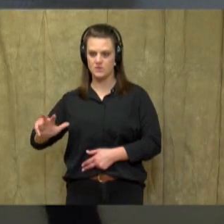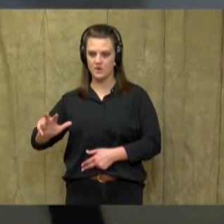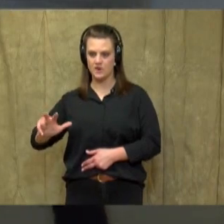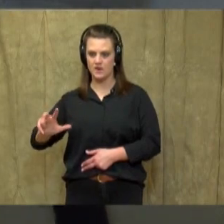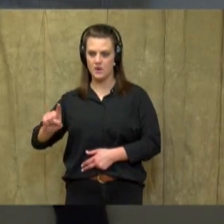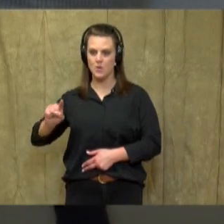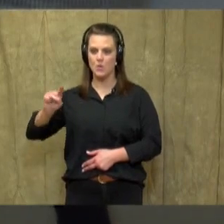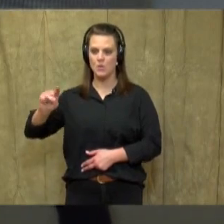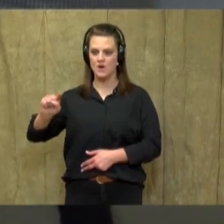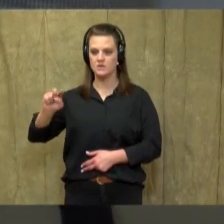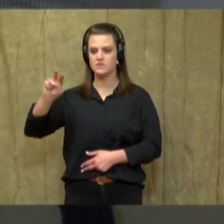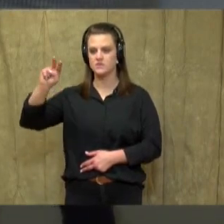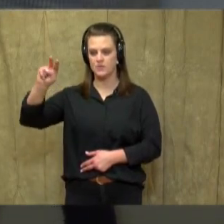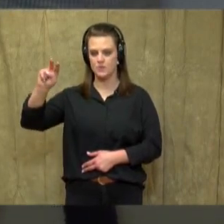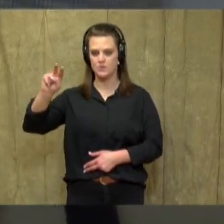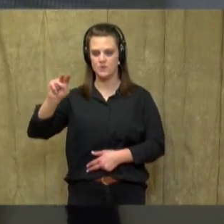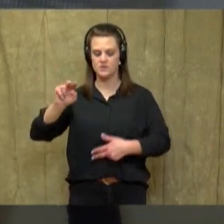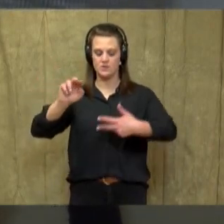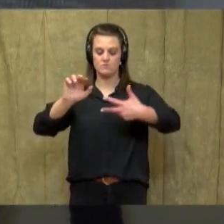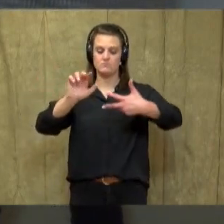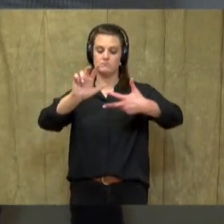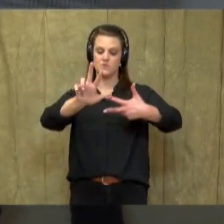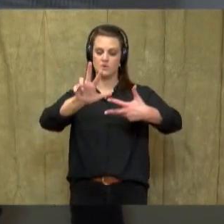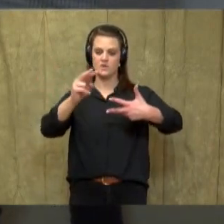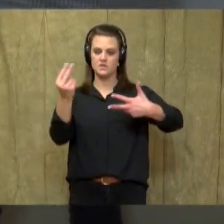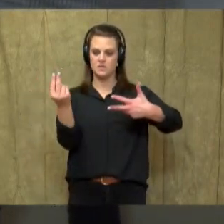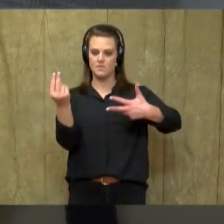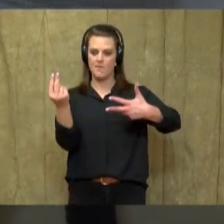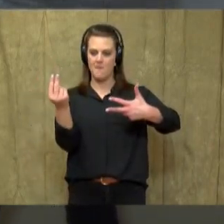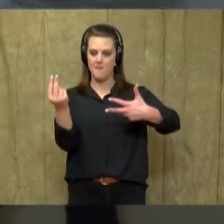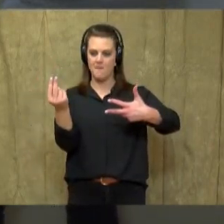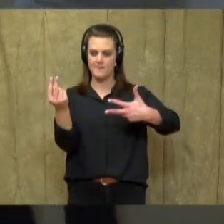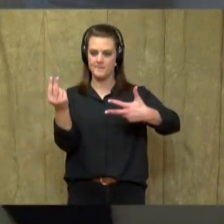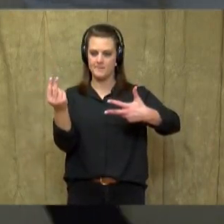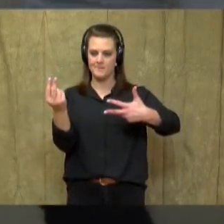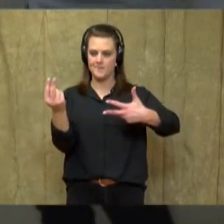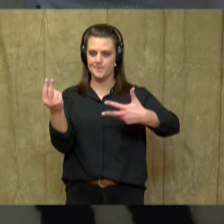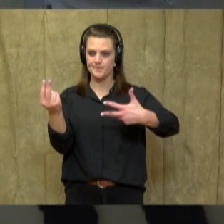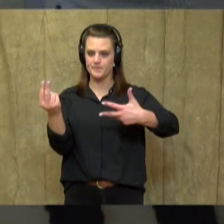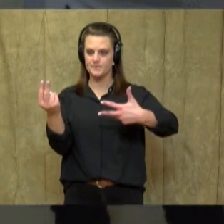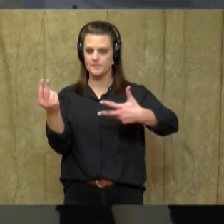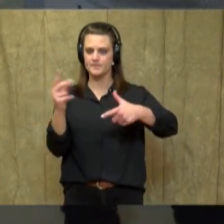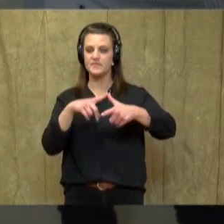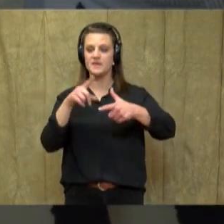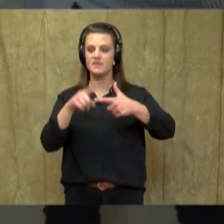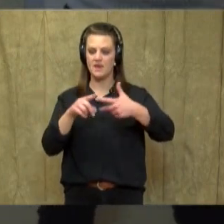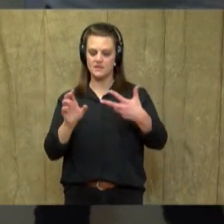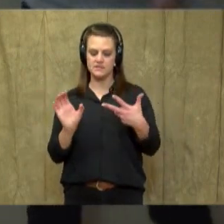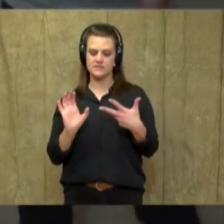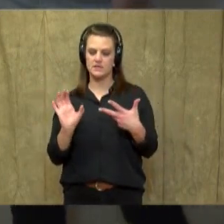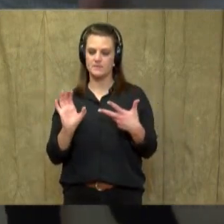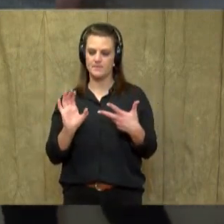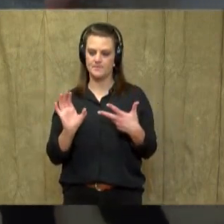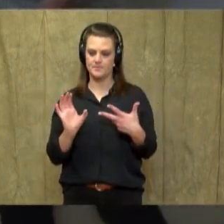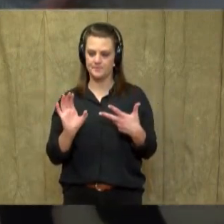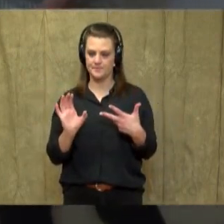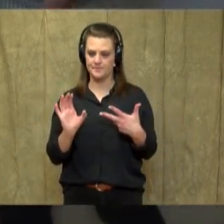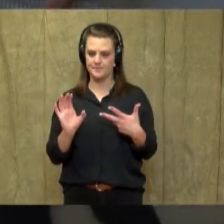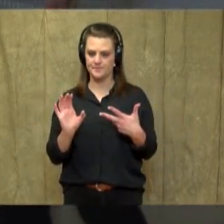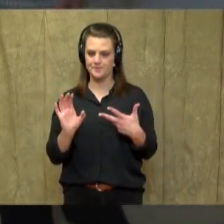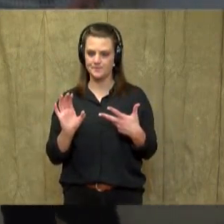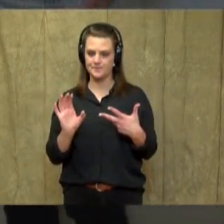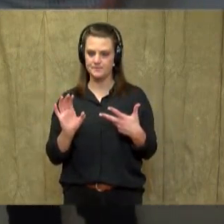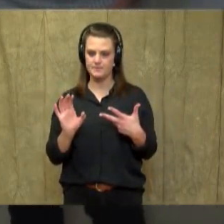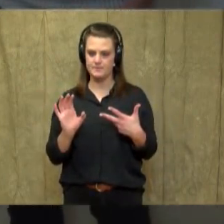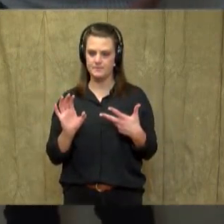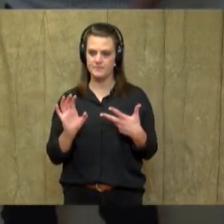ordered pairs are 3 and 2. And then look at point C. Did